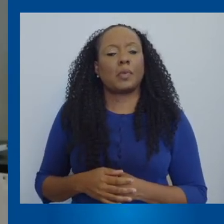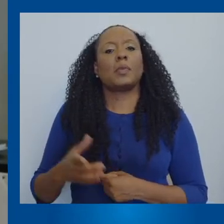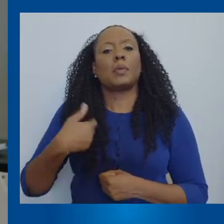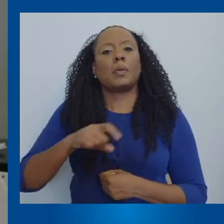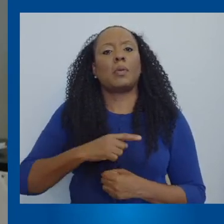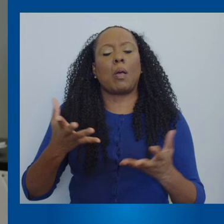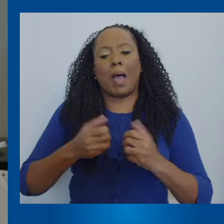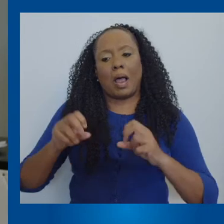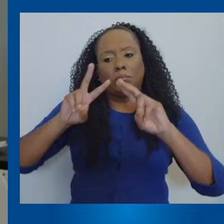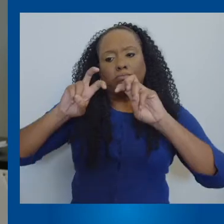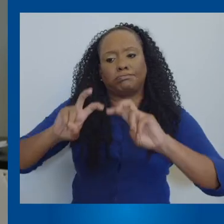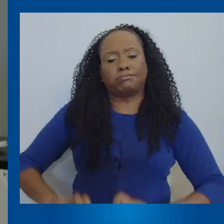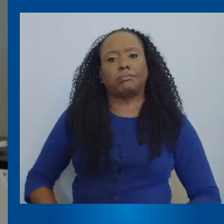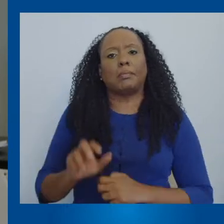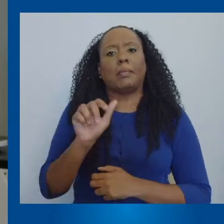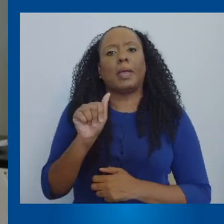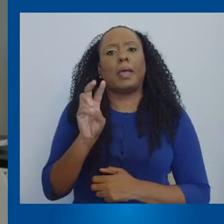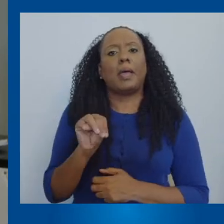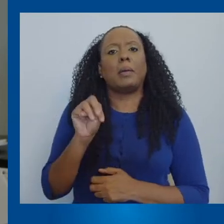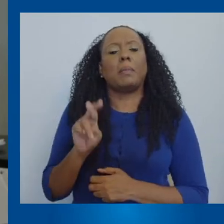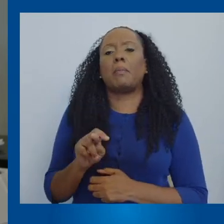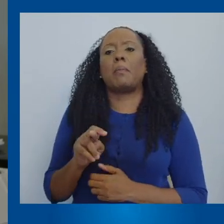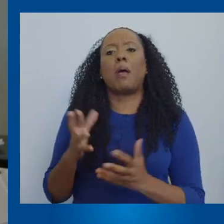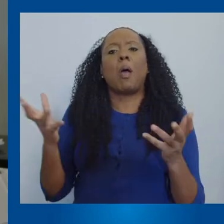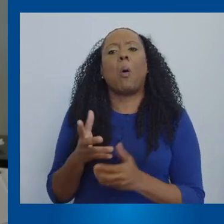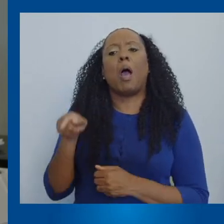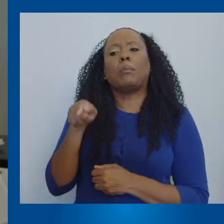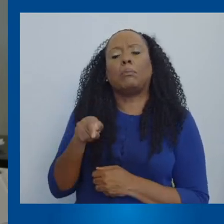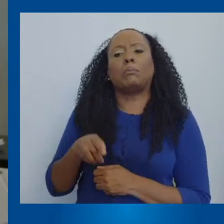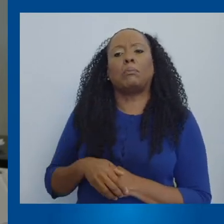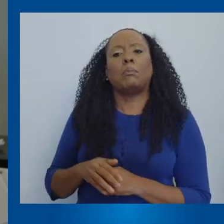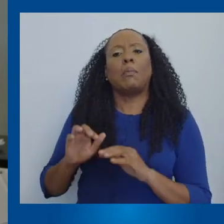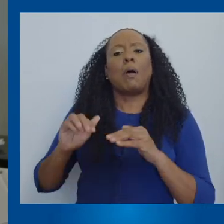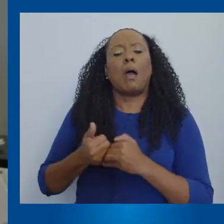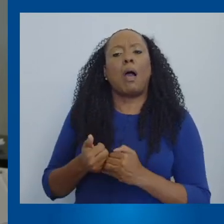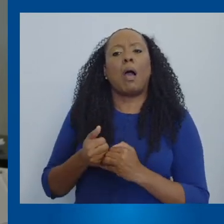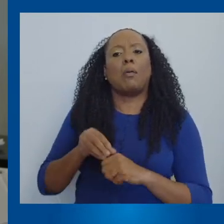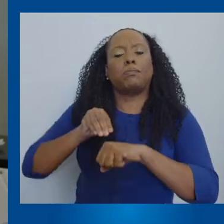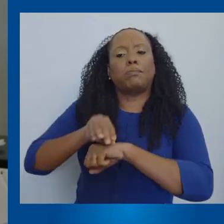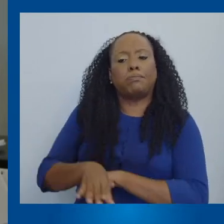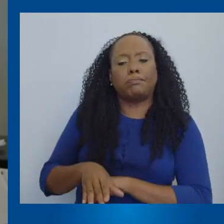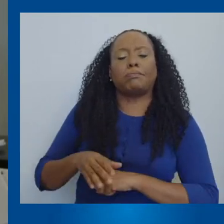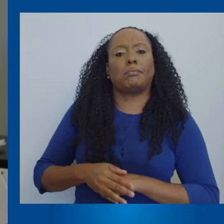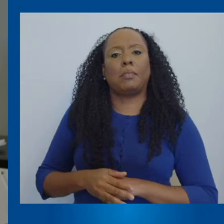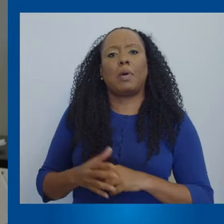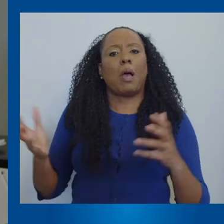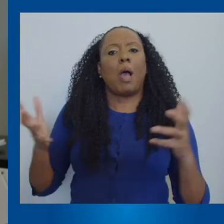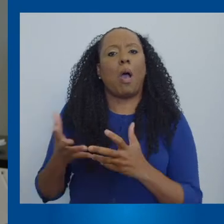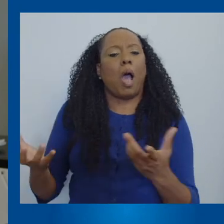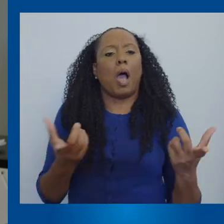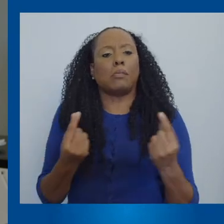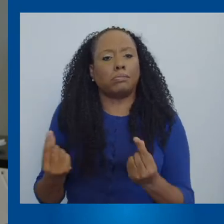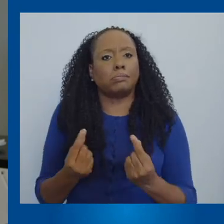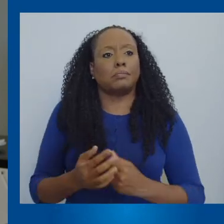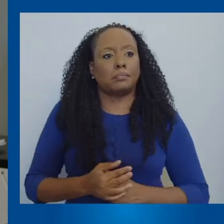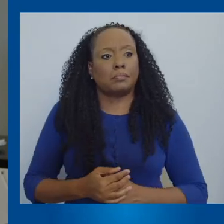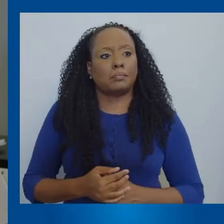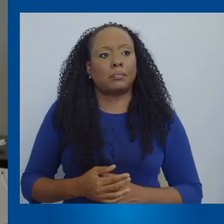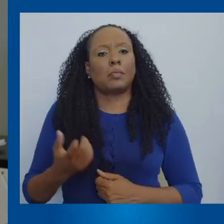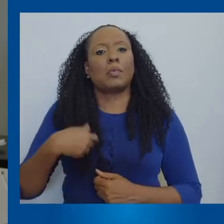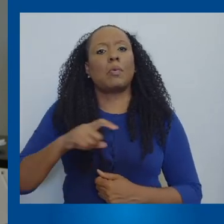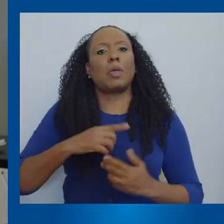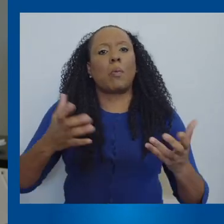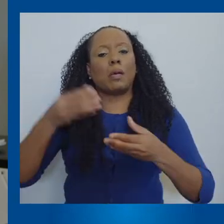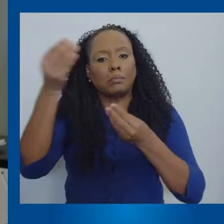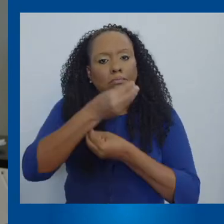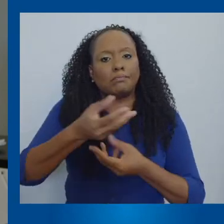unpacking the distinct but interconnected aspects of the environmental dimensions of antimicrobial resistance, and offering a